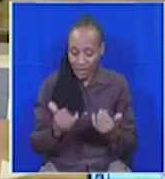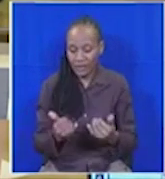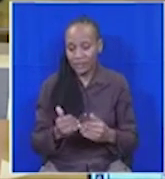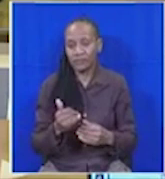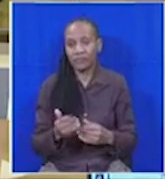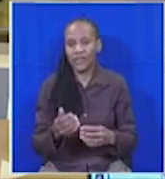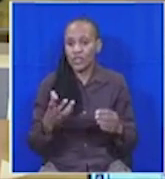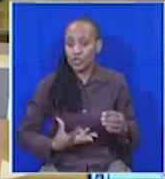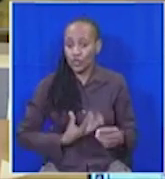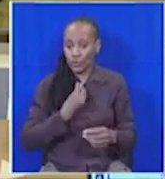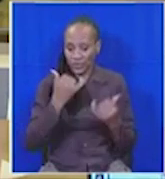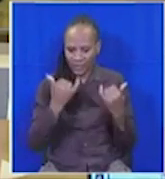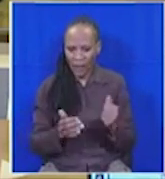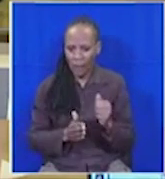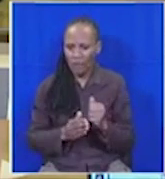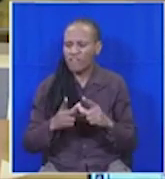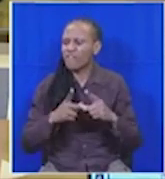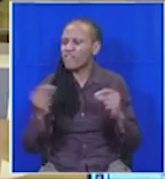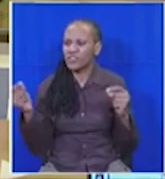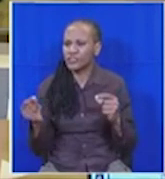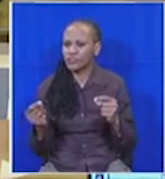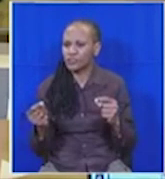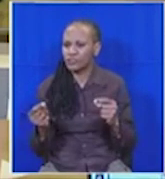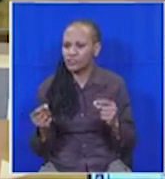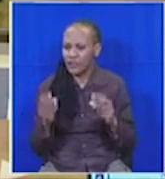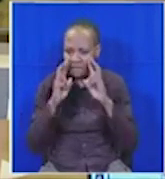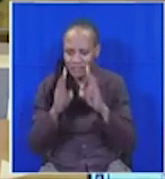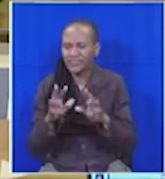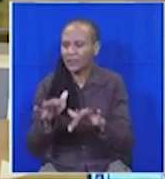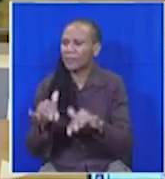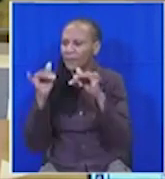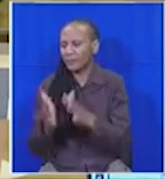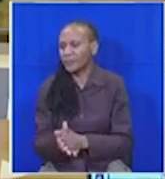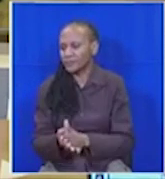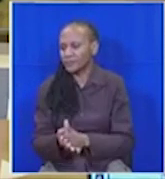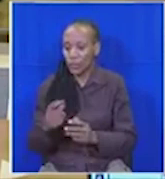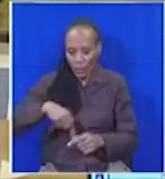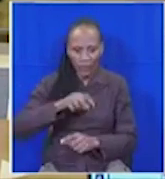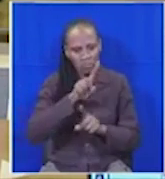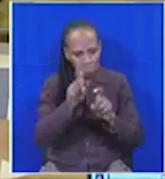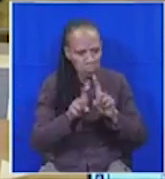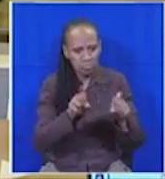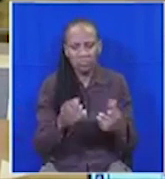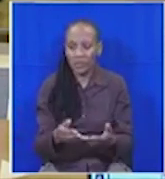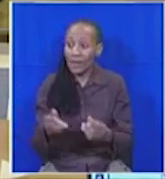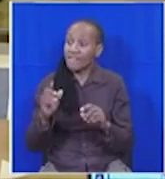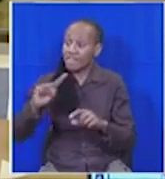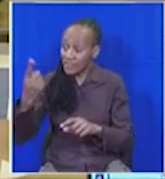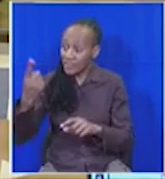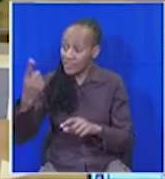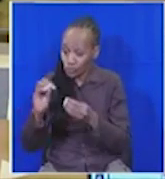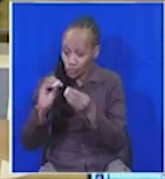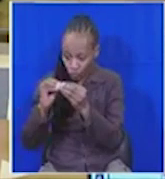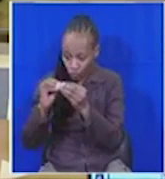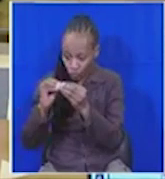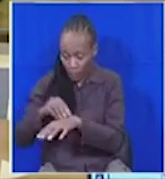youngsters have passed through the doors of this house. So that is what we ask them. First, get your house in order, and then